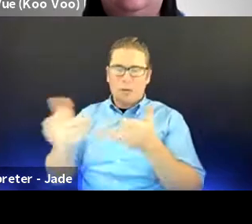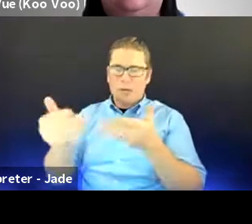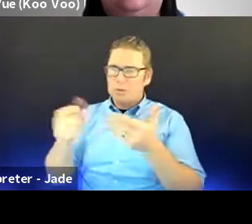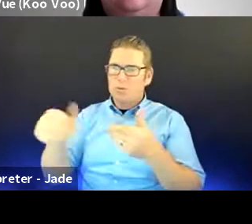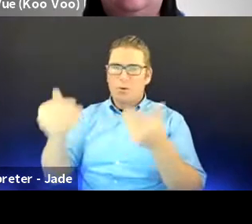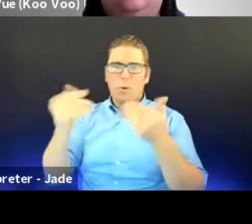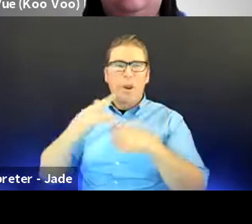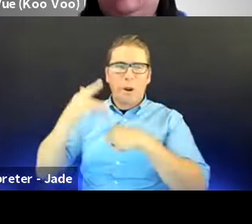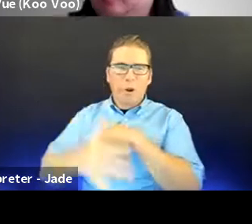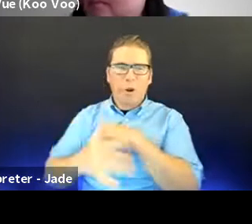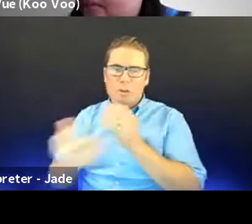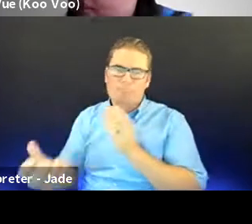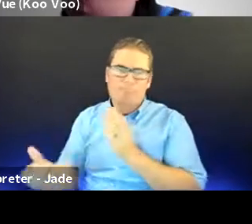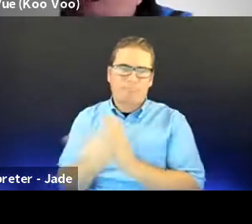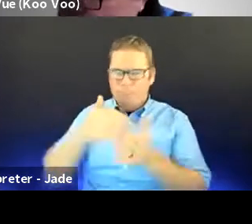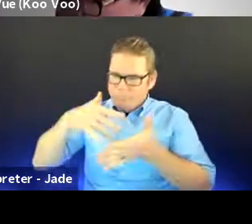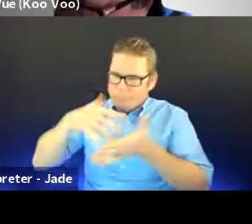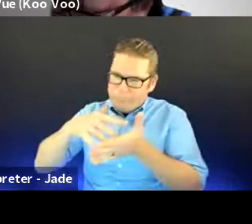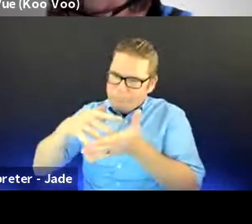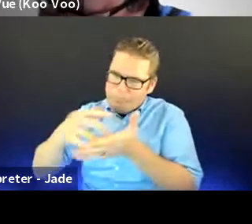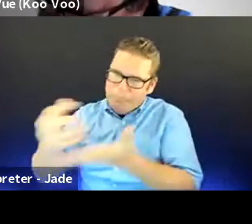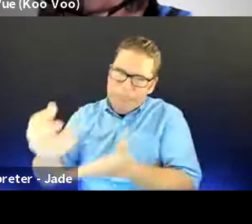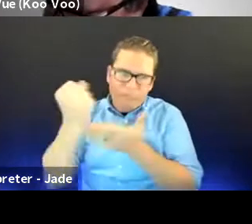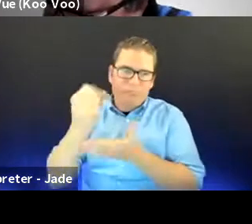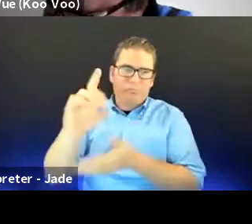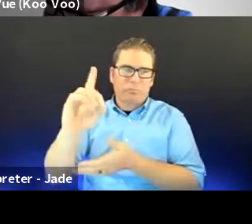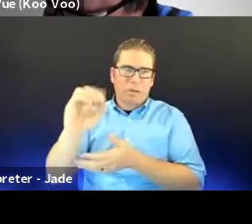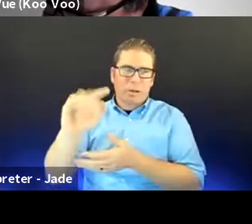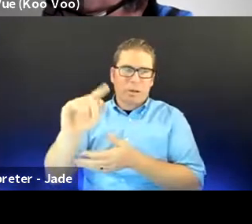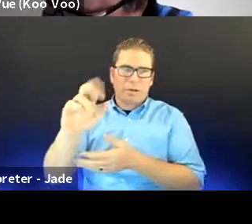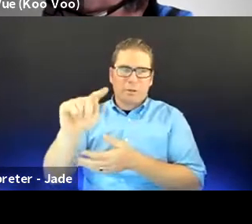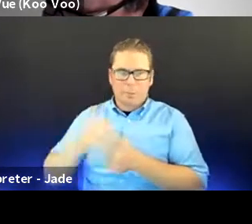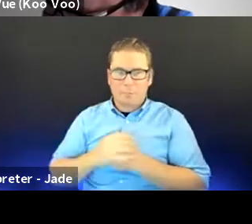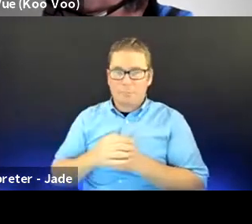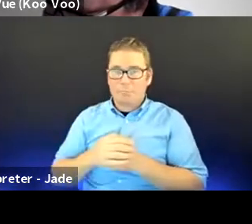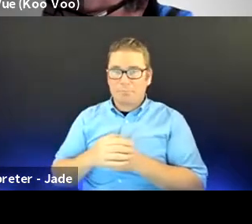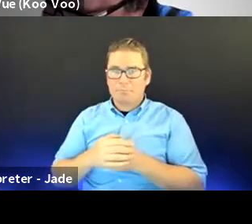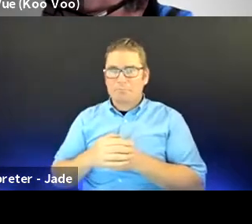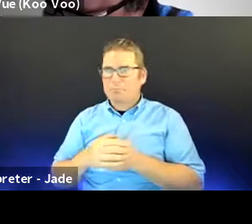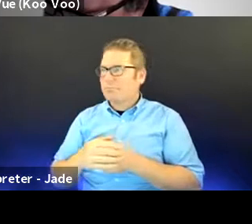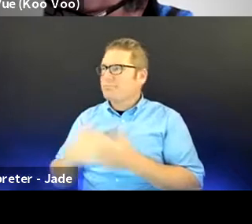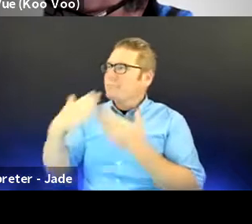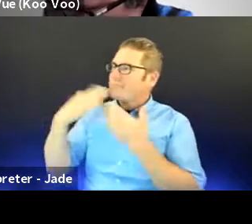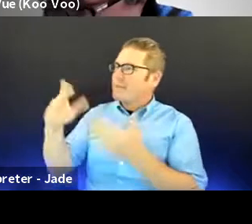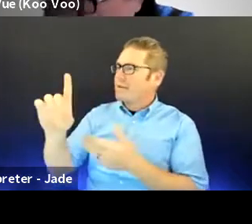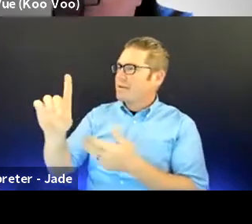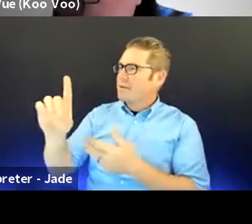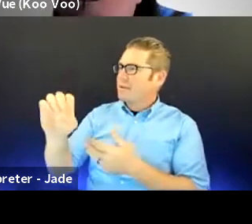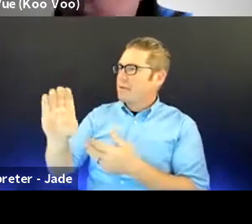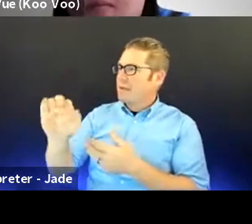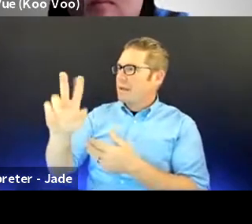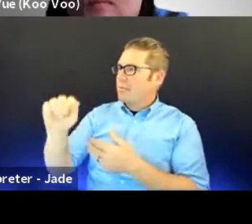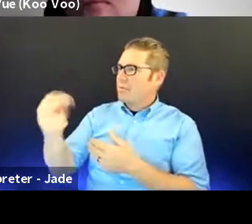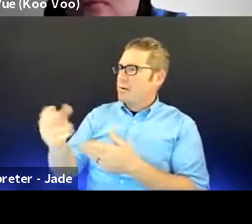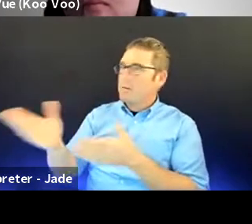Great. Thank you. Thanks for that advice, Deborah. So Lee, same to you. What advice would you have for others who want to set off in a similar direction in the